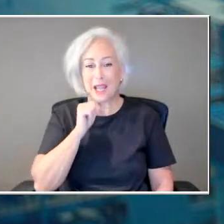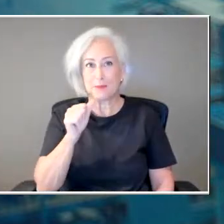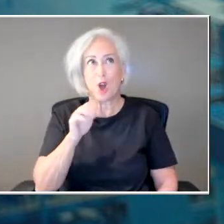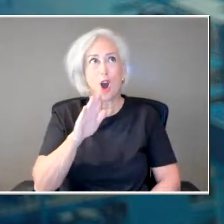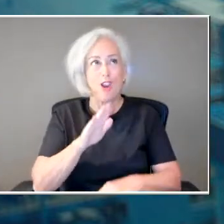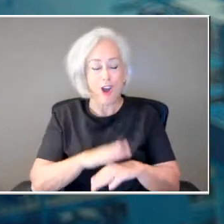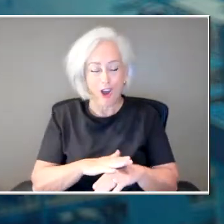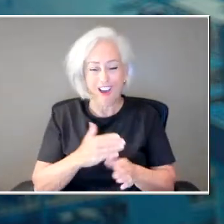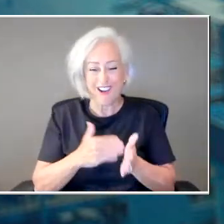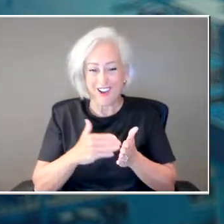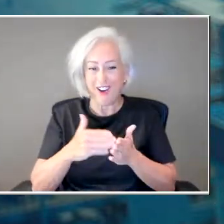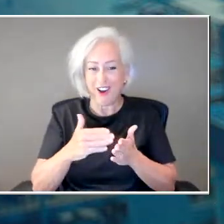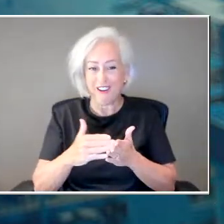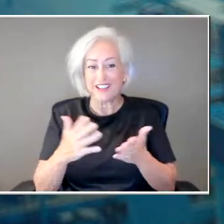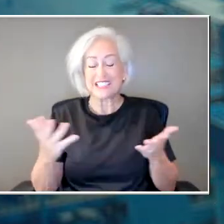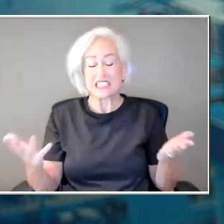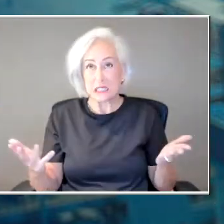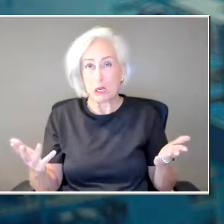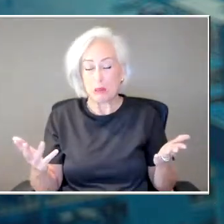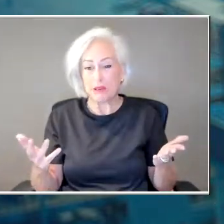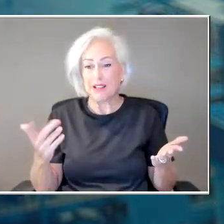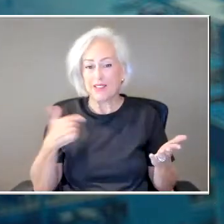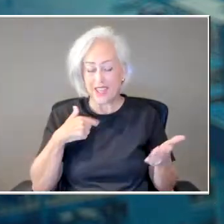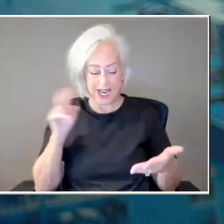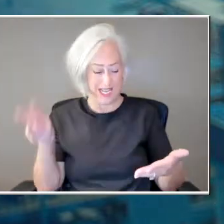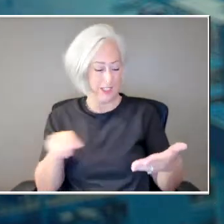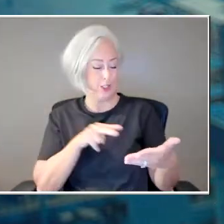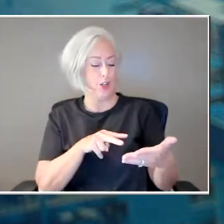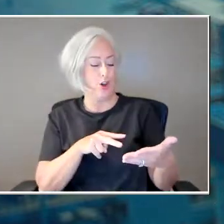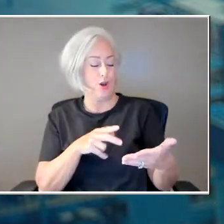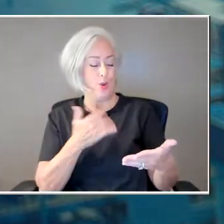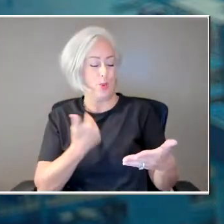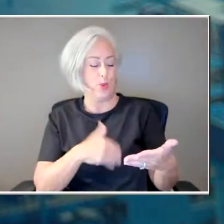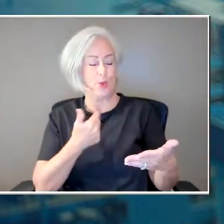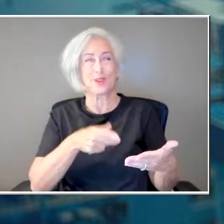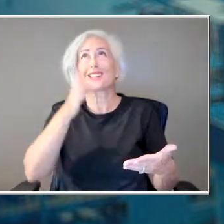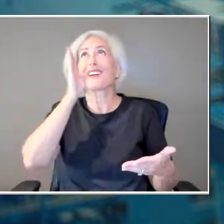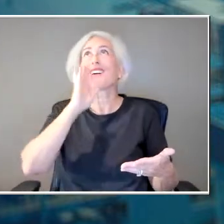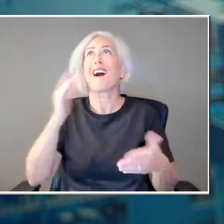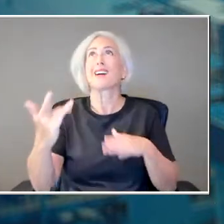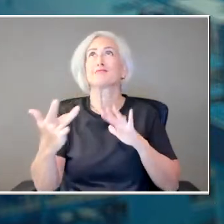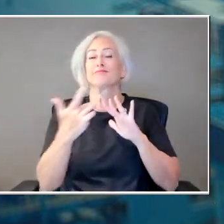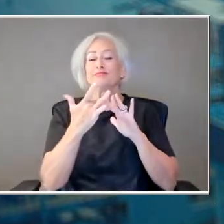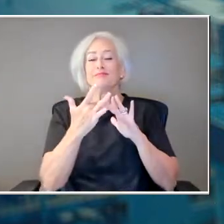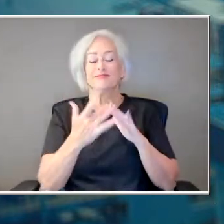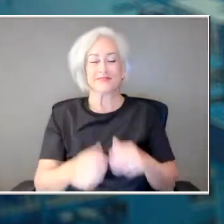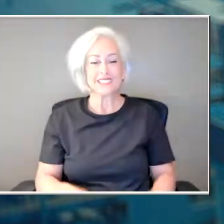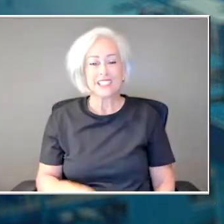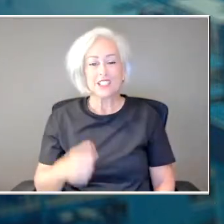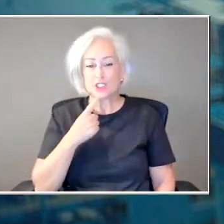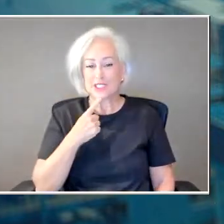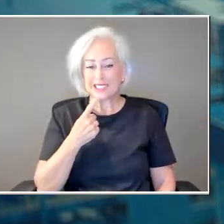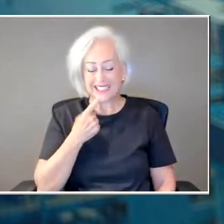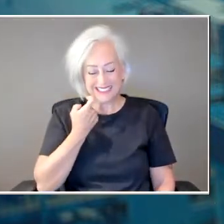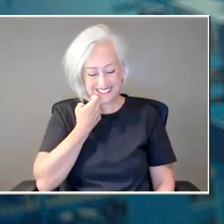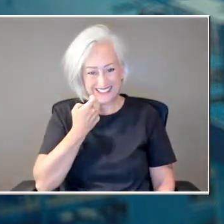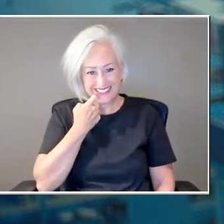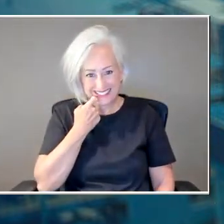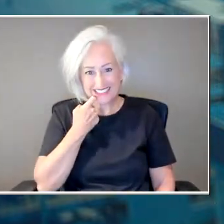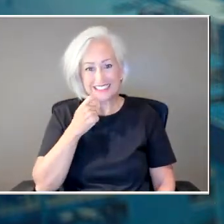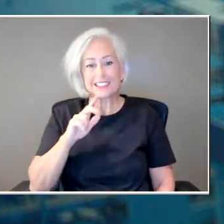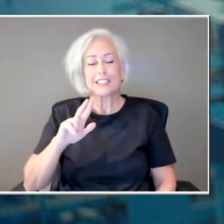actually. So the fact that I picked this up, I think, was a God moment. And she had told me she had just been diagnosed with triple negative breast